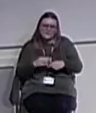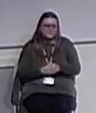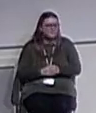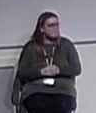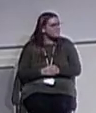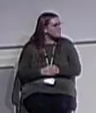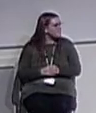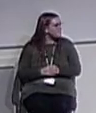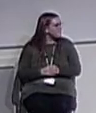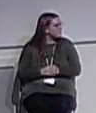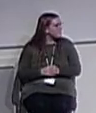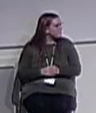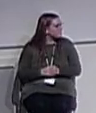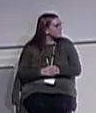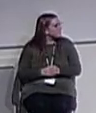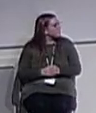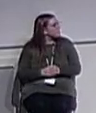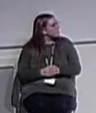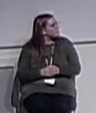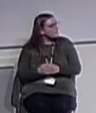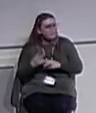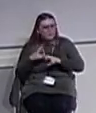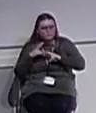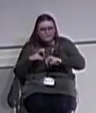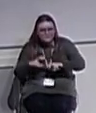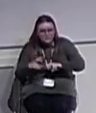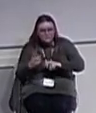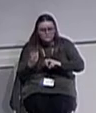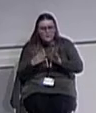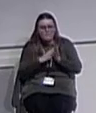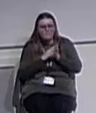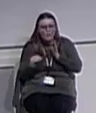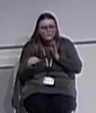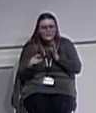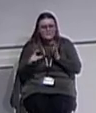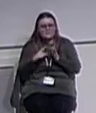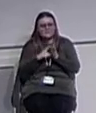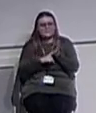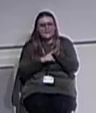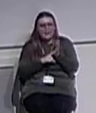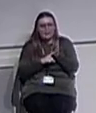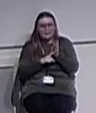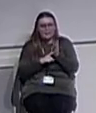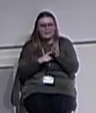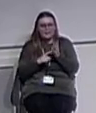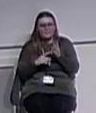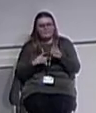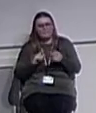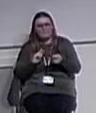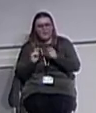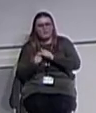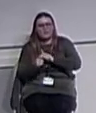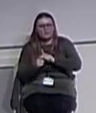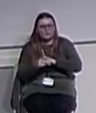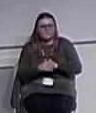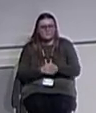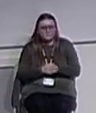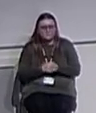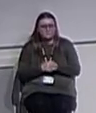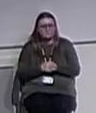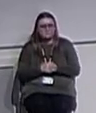Some researchers are looking at modelling cell migration, whether that's through imaging technology or it's through biomodelling